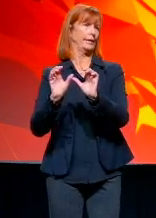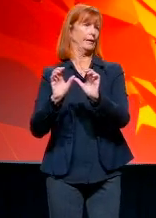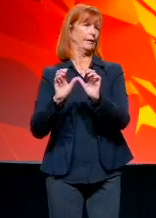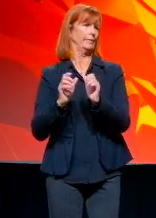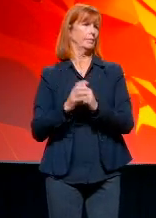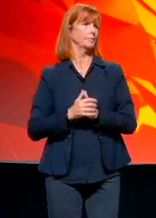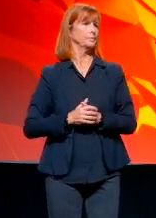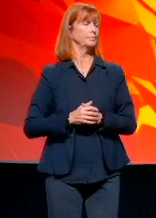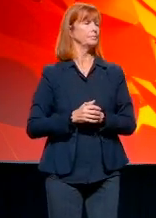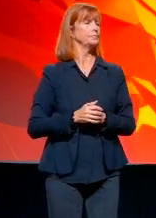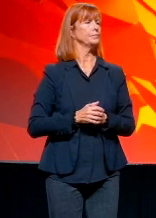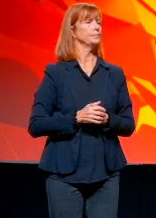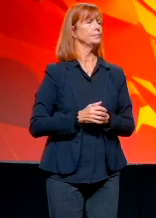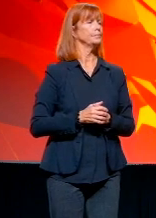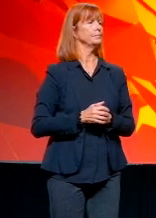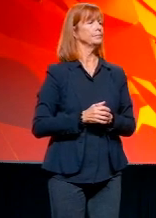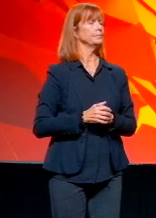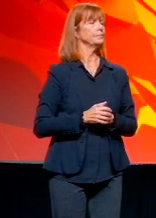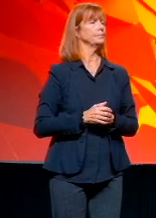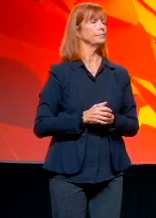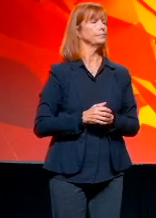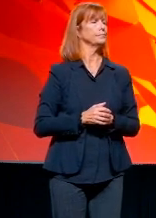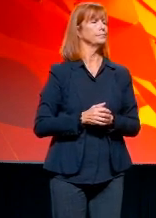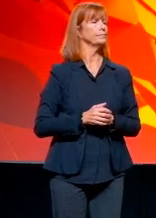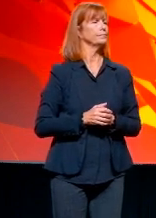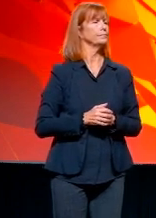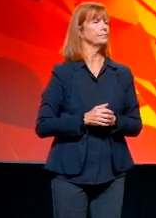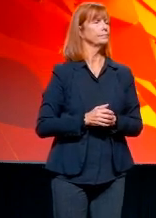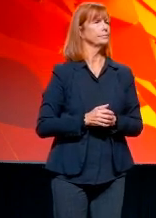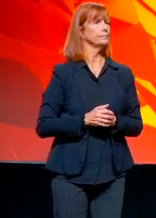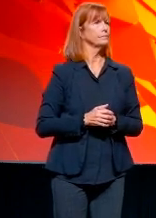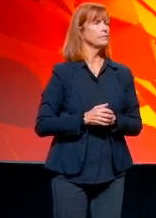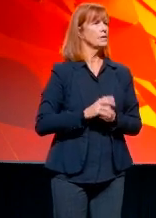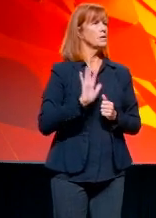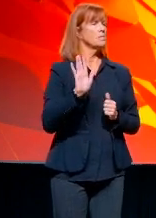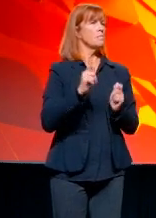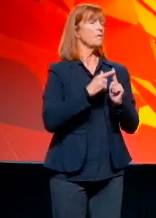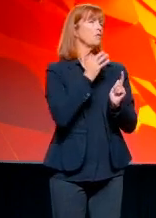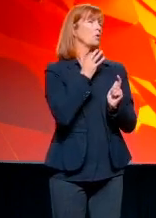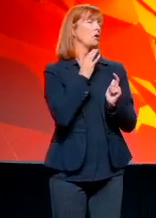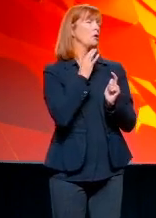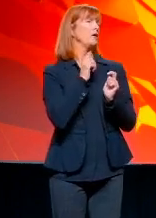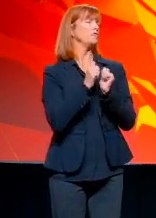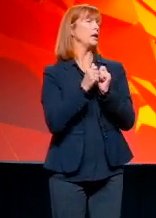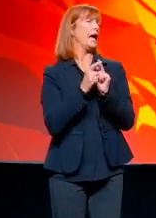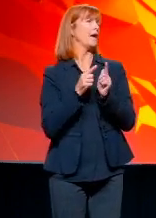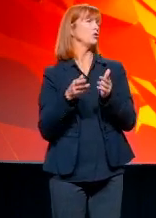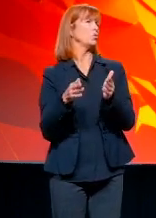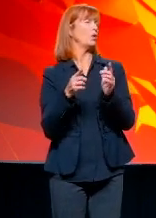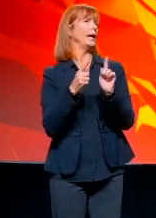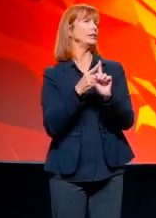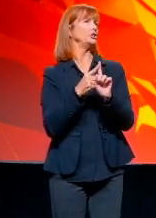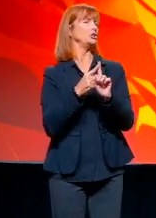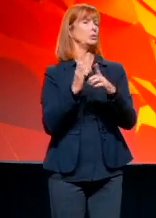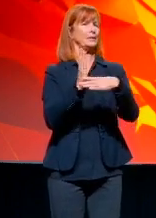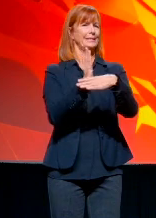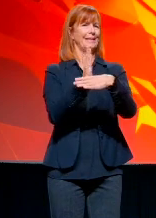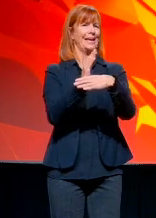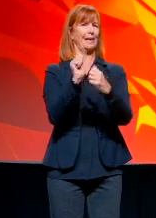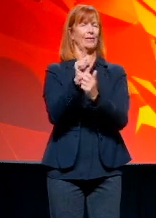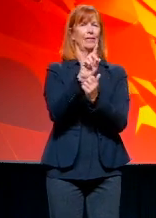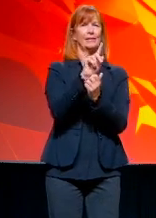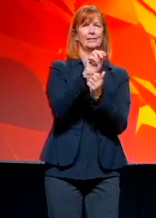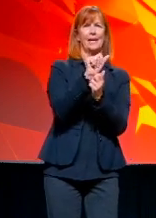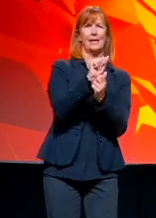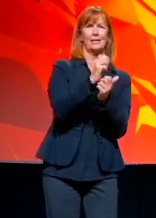shelf. Right? So you might wonder that if we have a way to scale these data sources to millions or billions of trajectories,